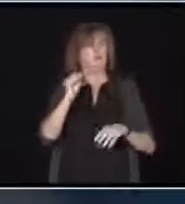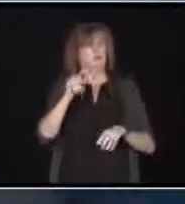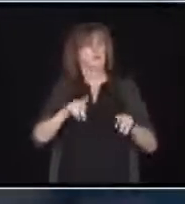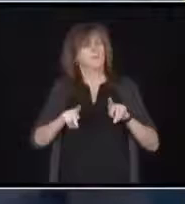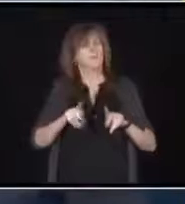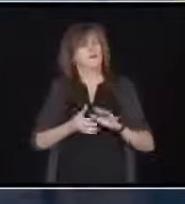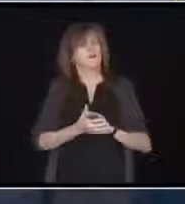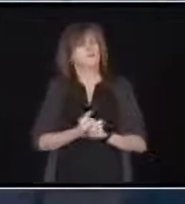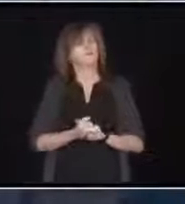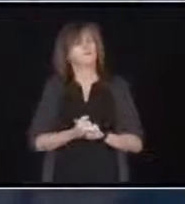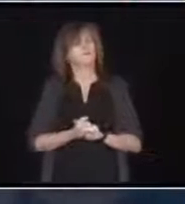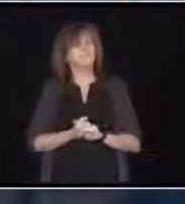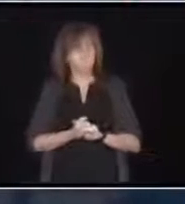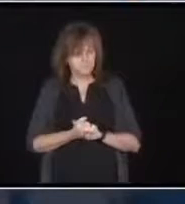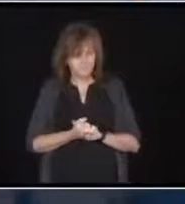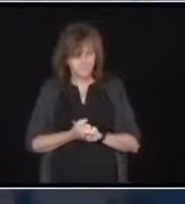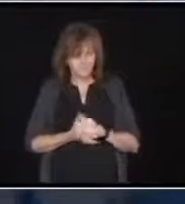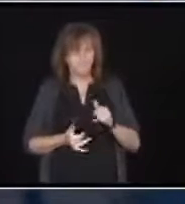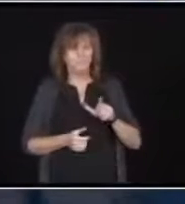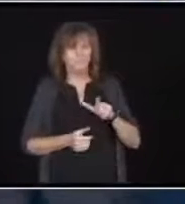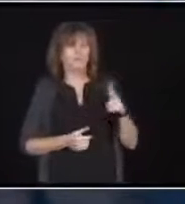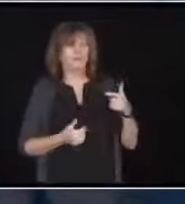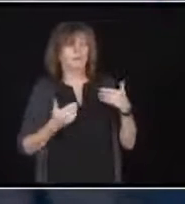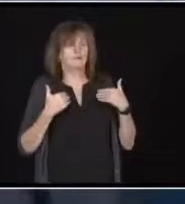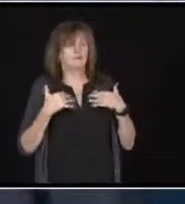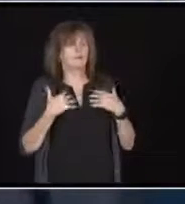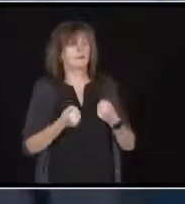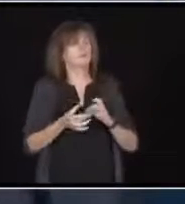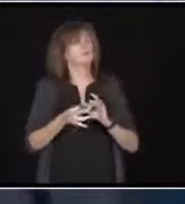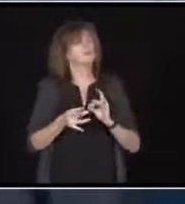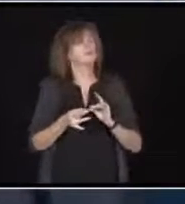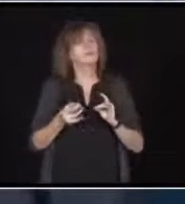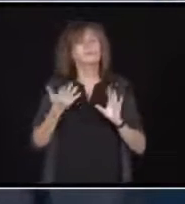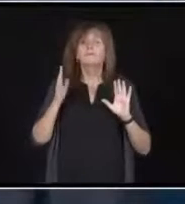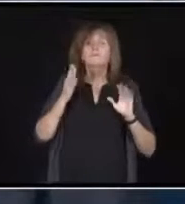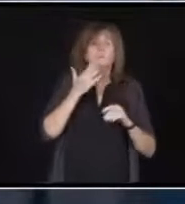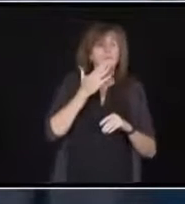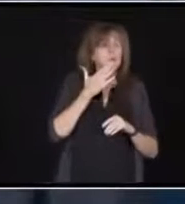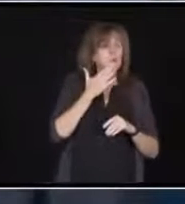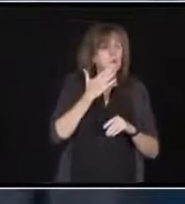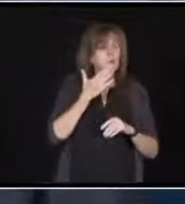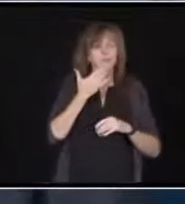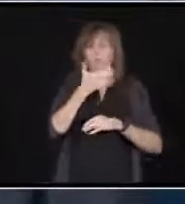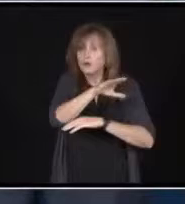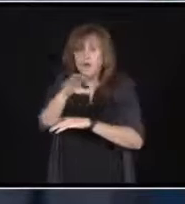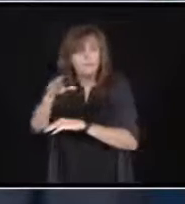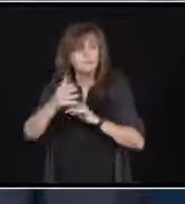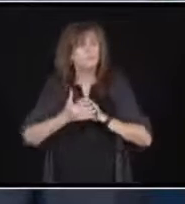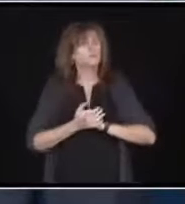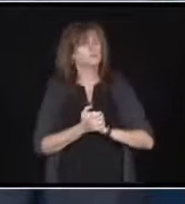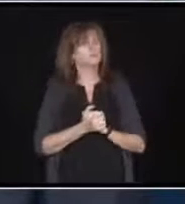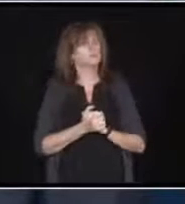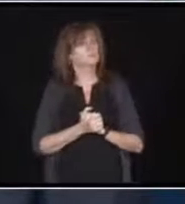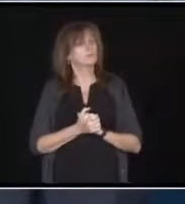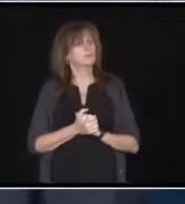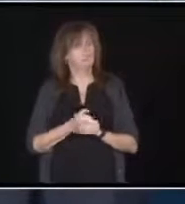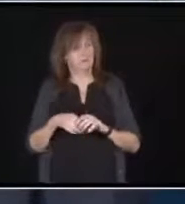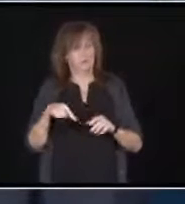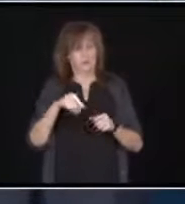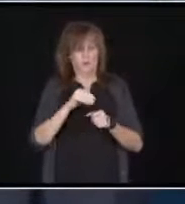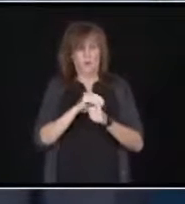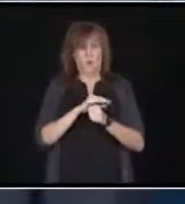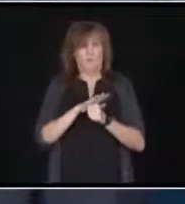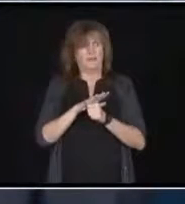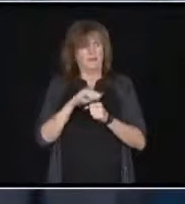Thank you, Premier, and good afternoon. Since the beginning of the COVID-19 outbreak in Ontario, our government has made protecting the health